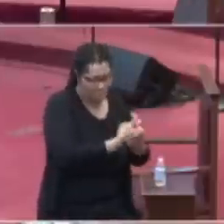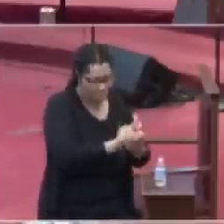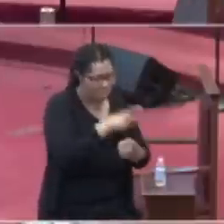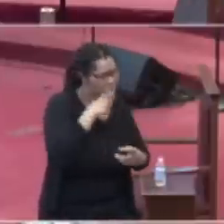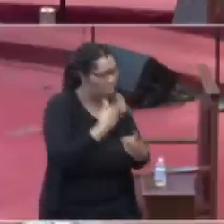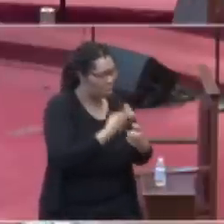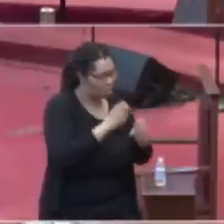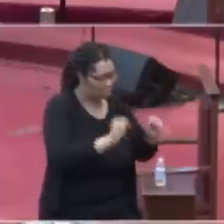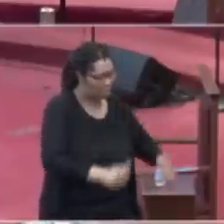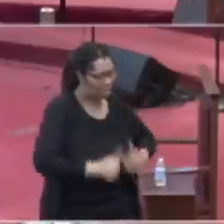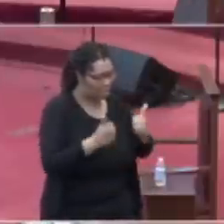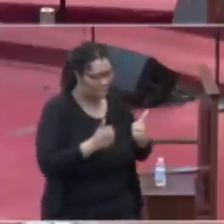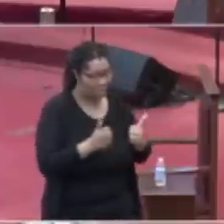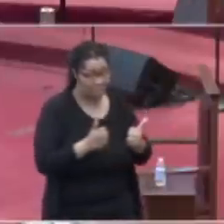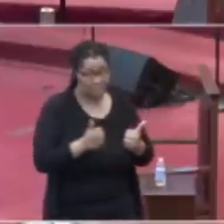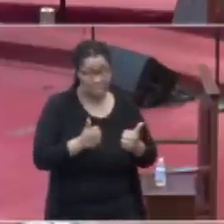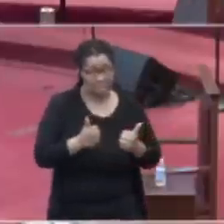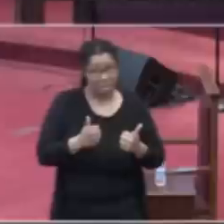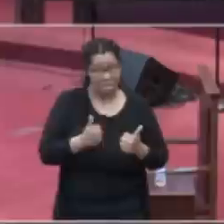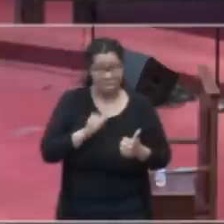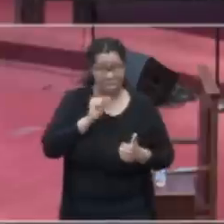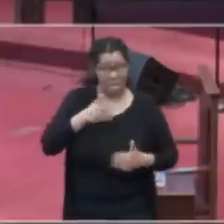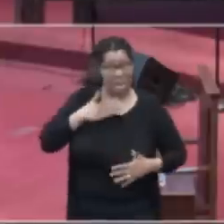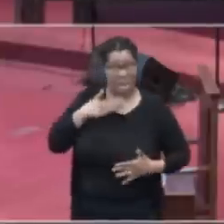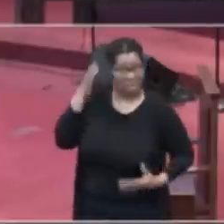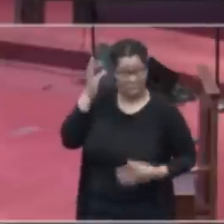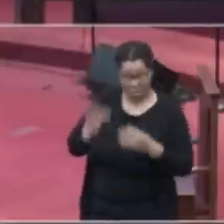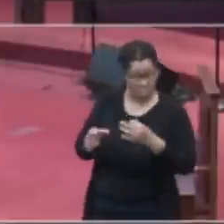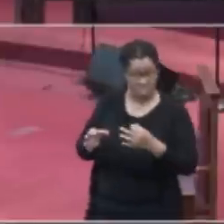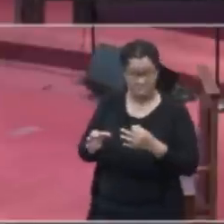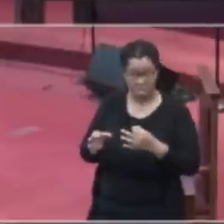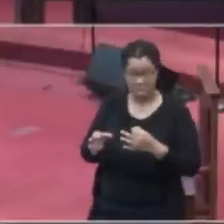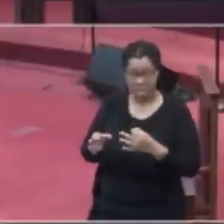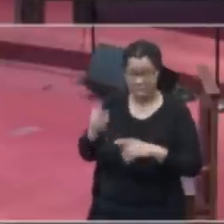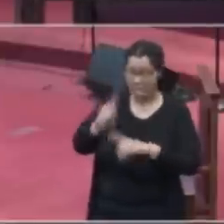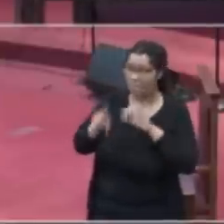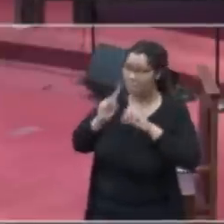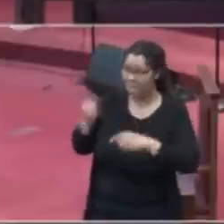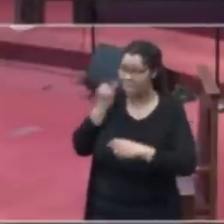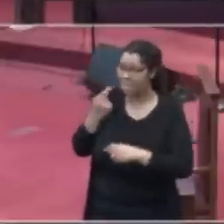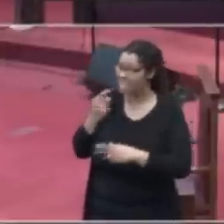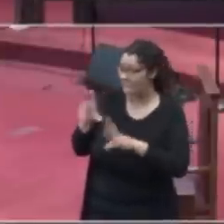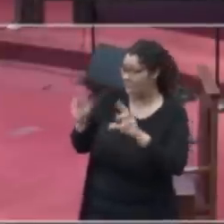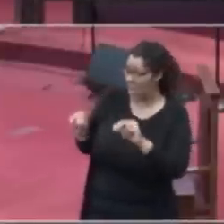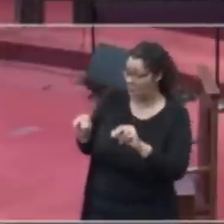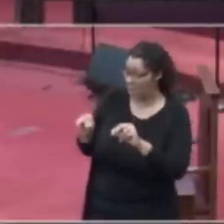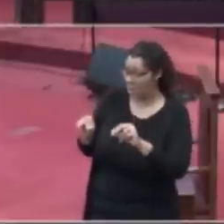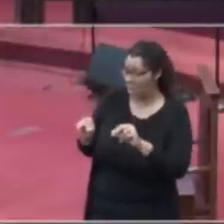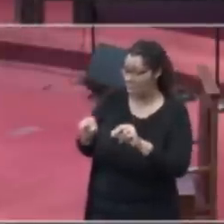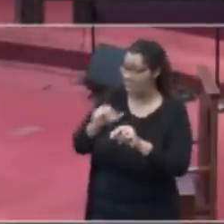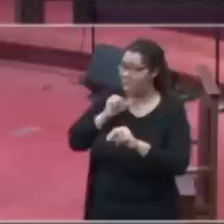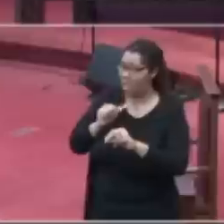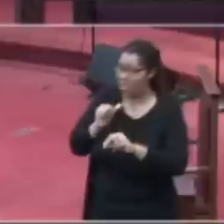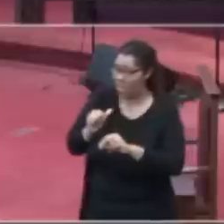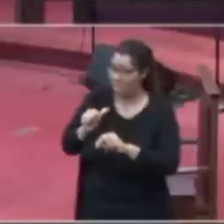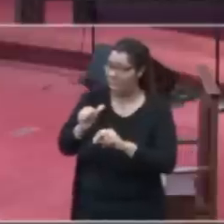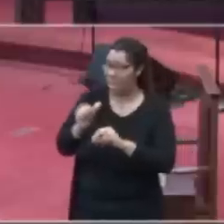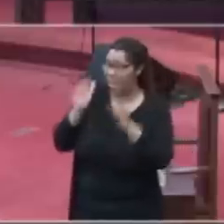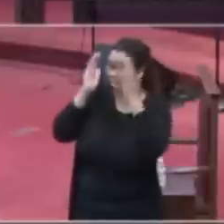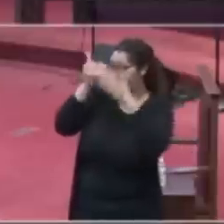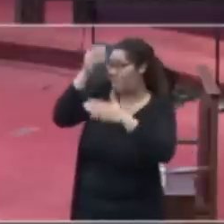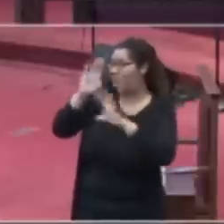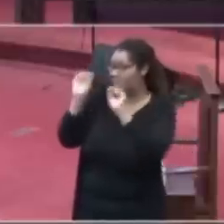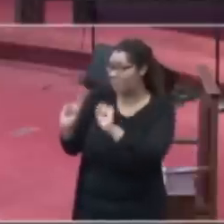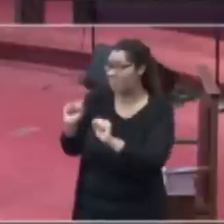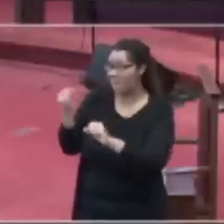live? And Ezekiel said, that's out of my pay scale. I can't answer that. If I say they can't live, I'm doubting the reality of God. If I